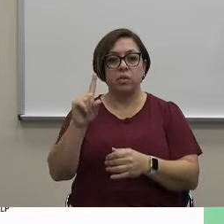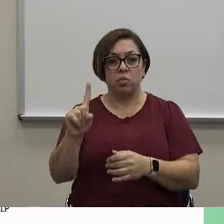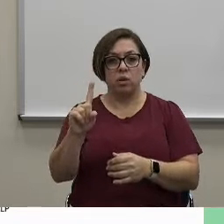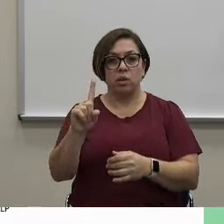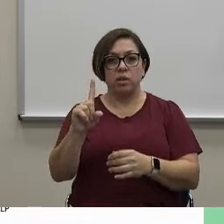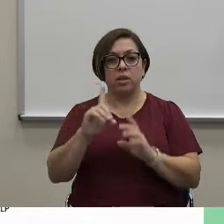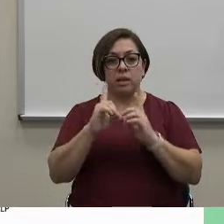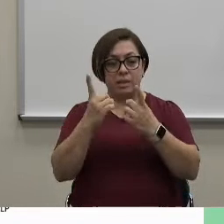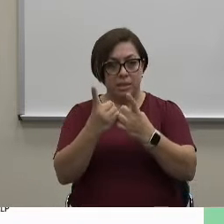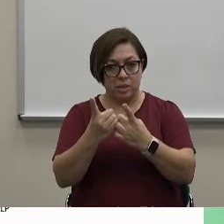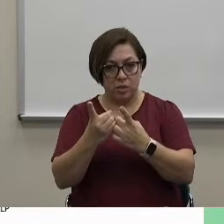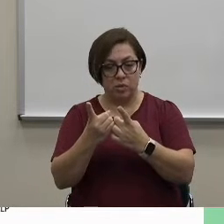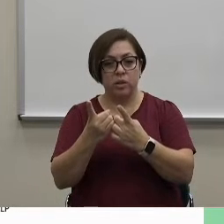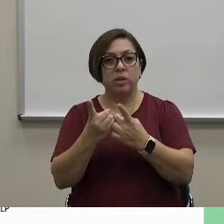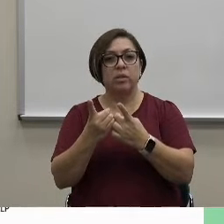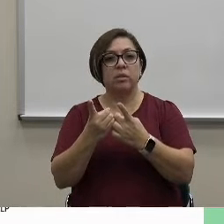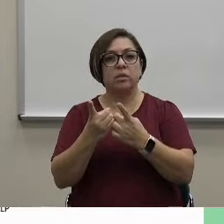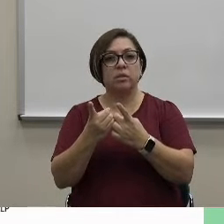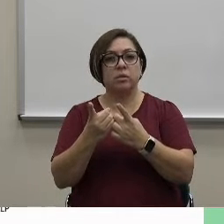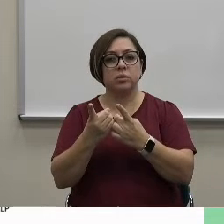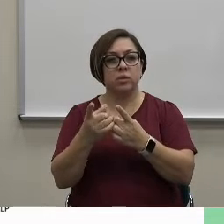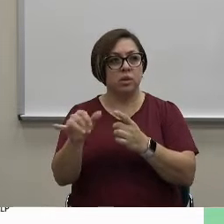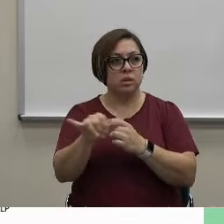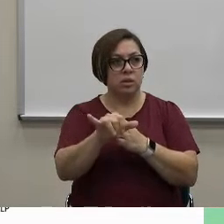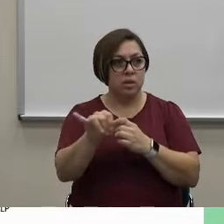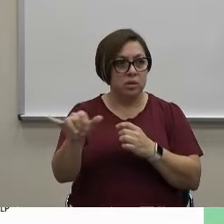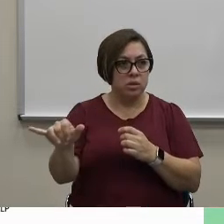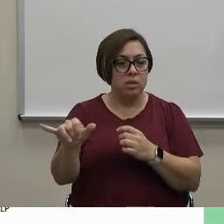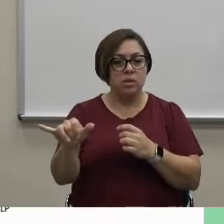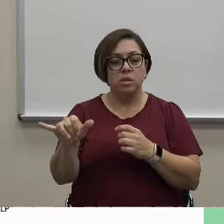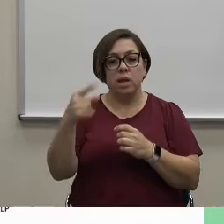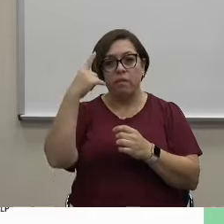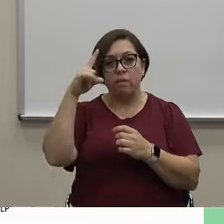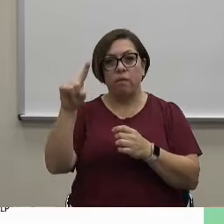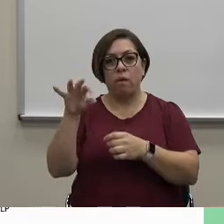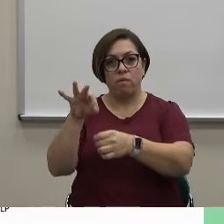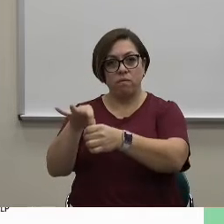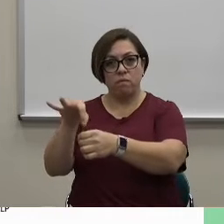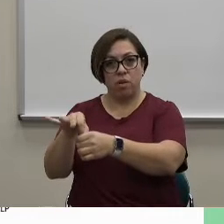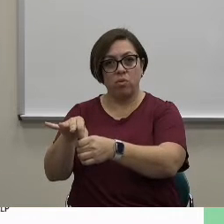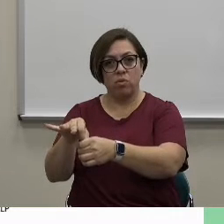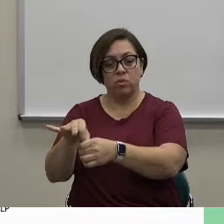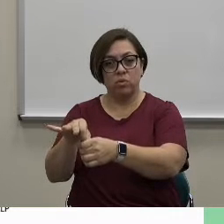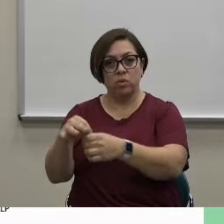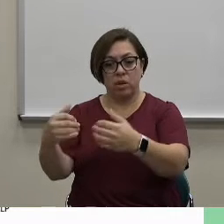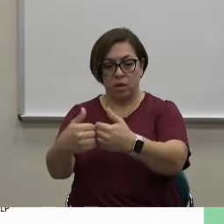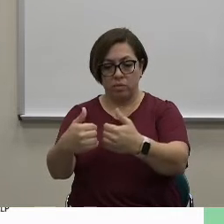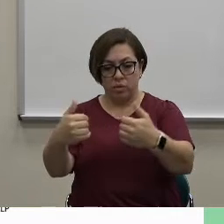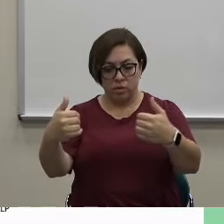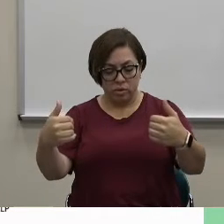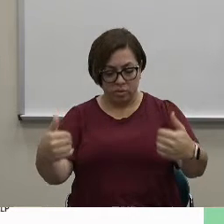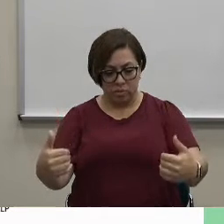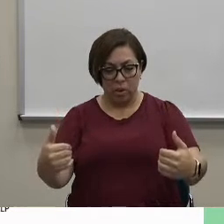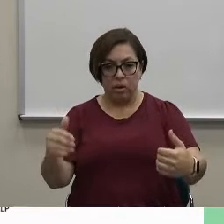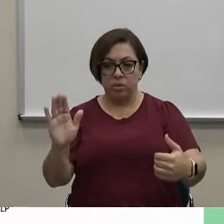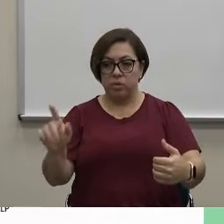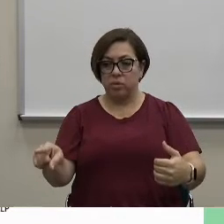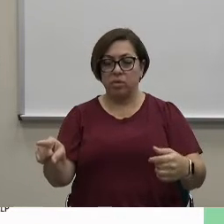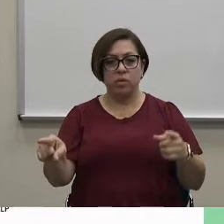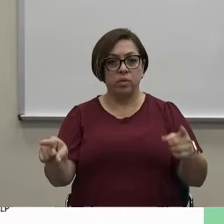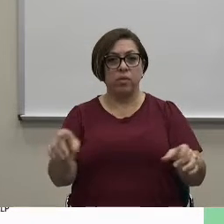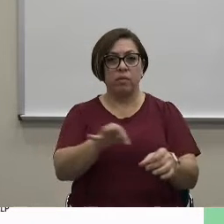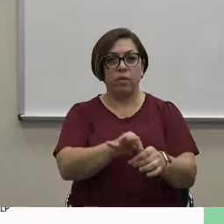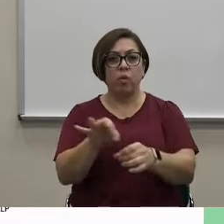the same ballot for their board of trustee vote. If you happen to split election precincts, you can have a situation